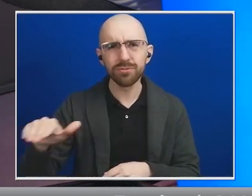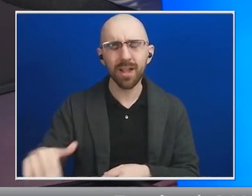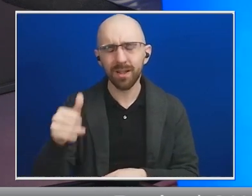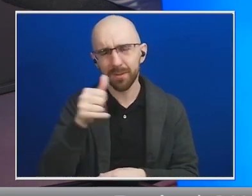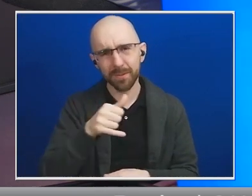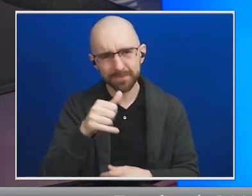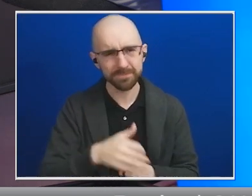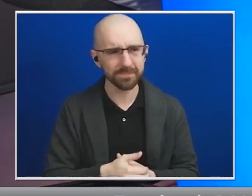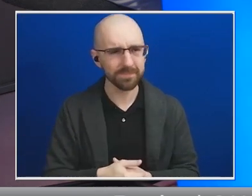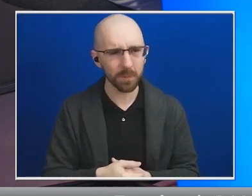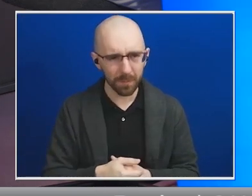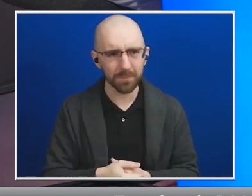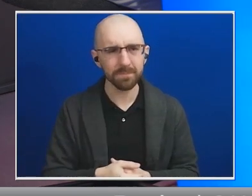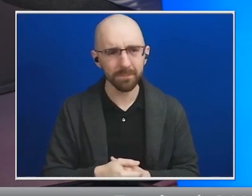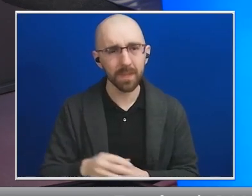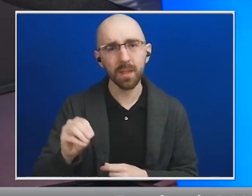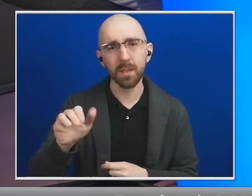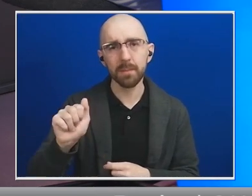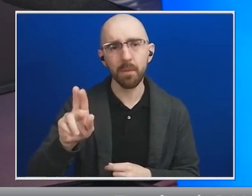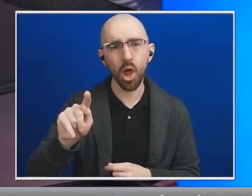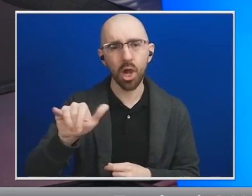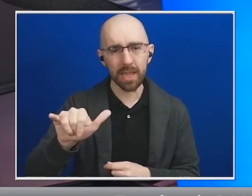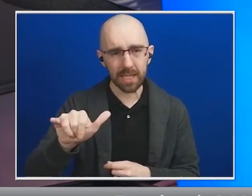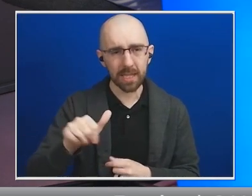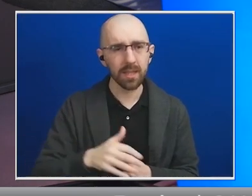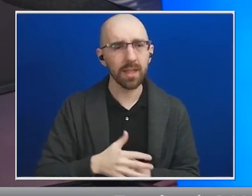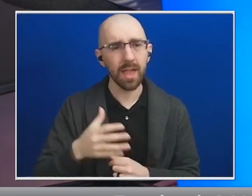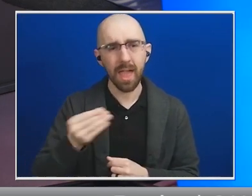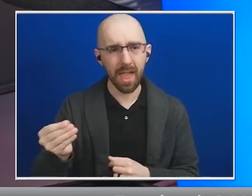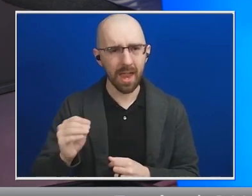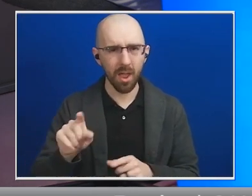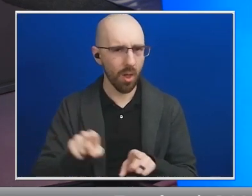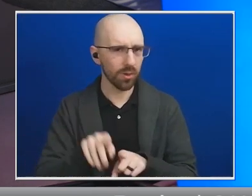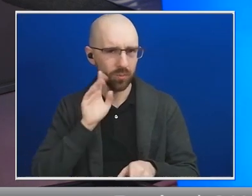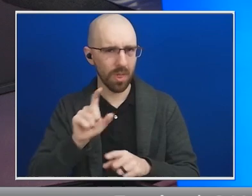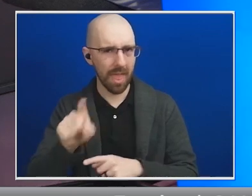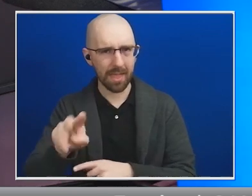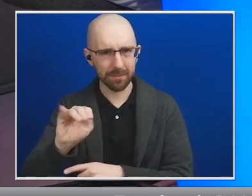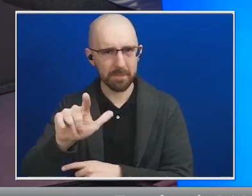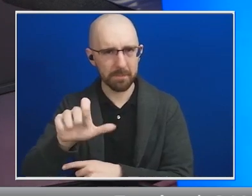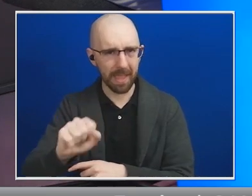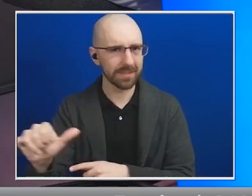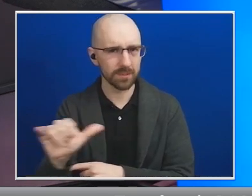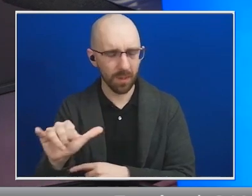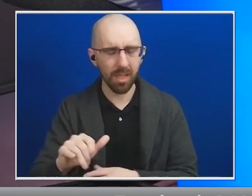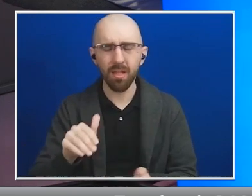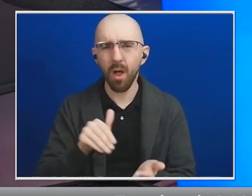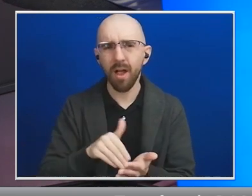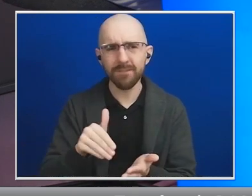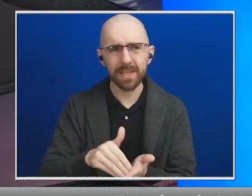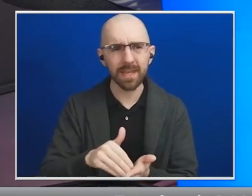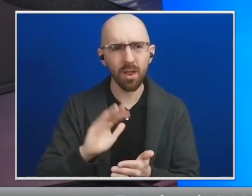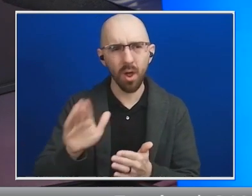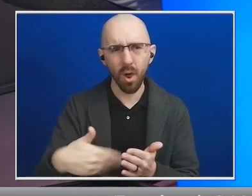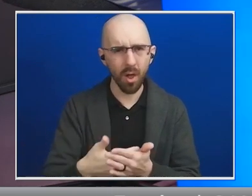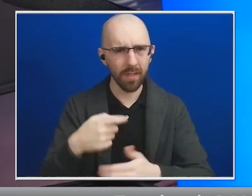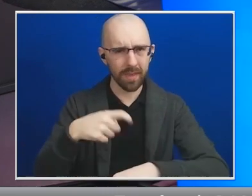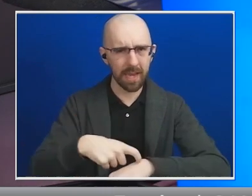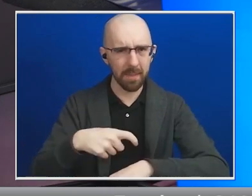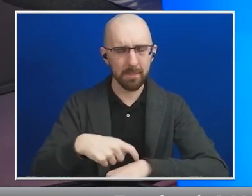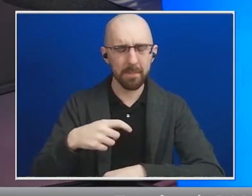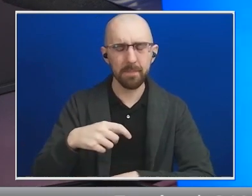goodness, Marty, and we're also going to ask you this, Miles. Often, though, all the time, these